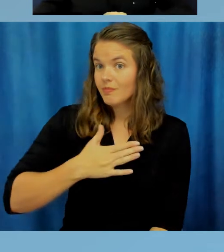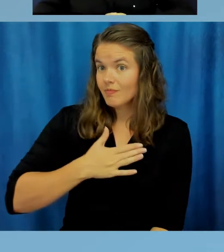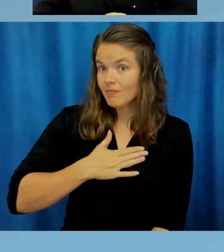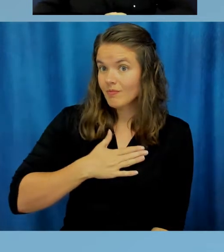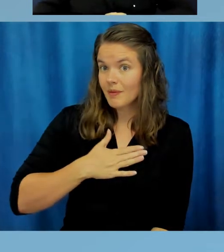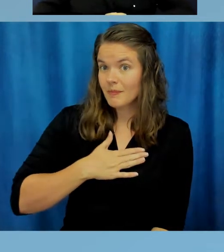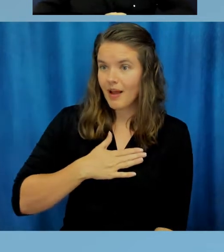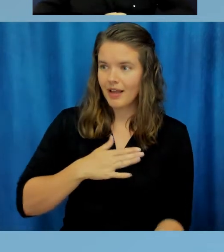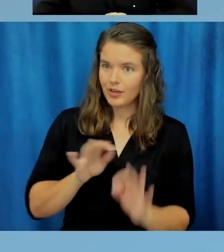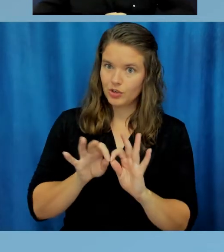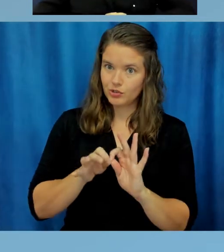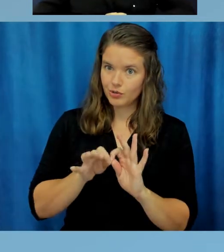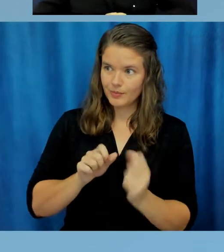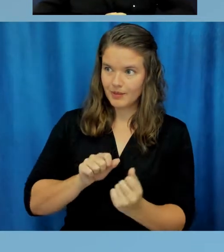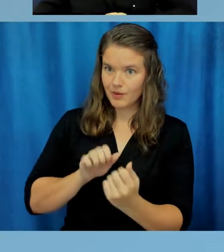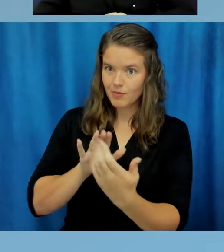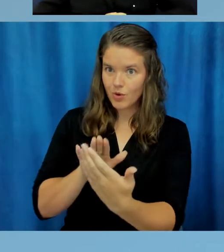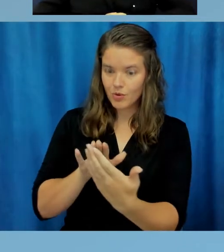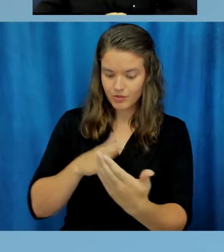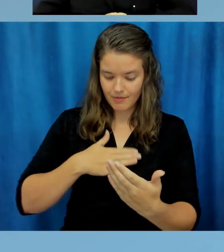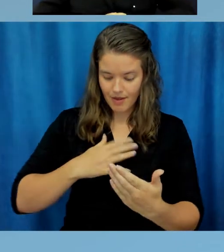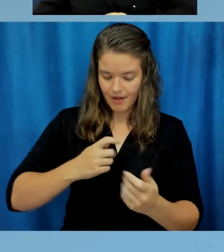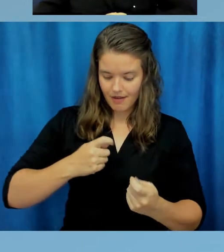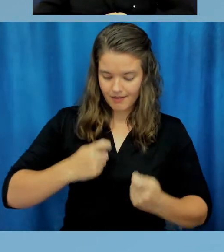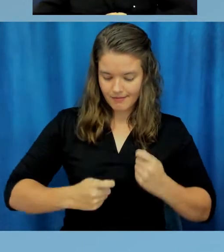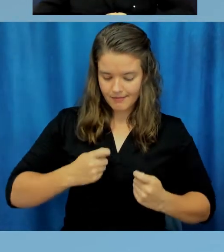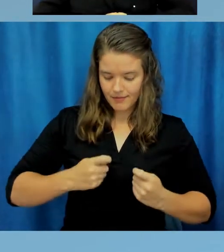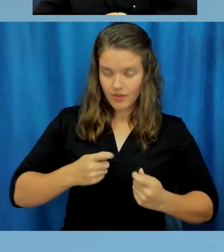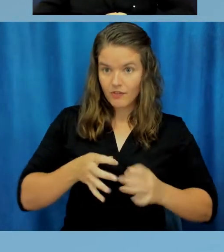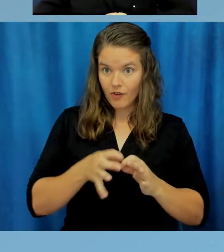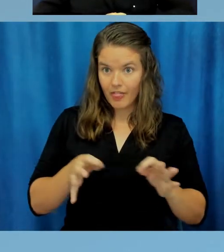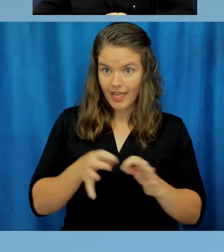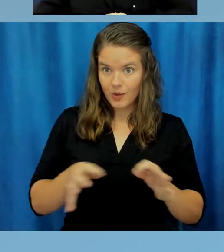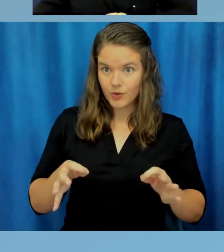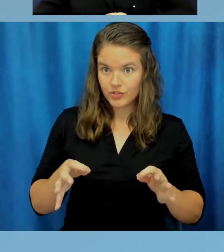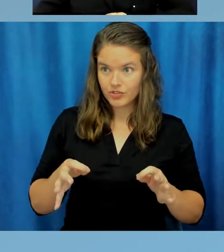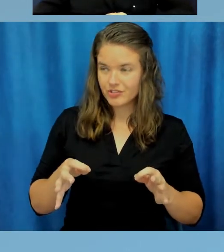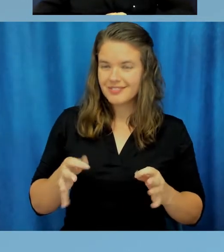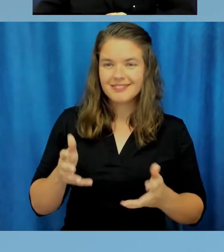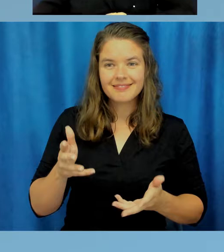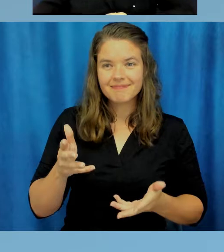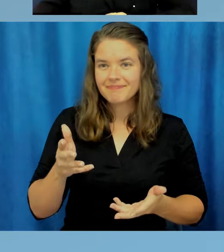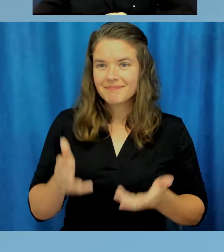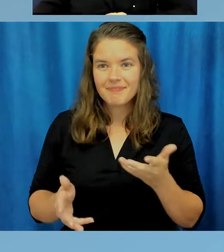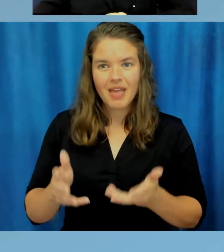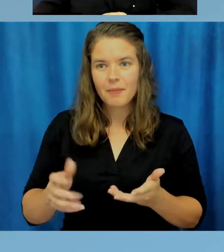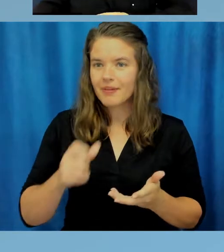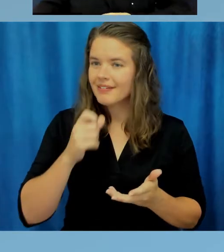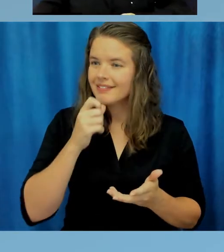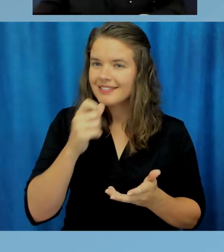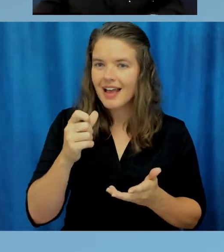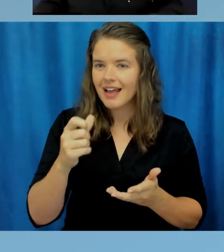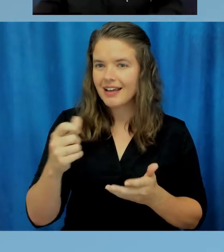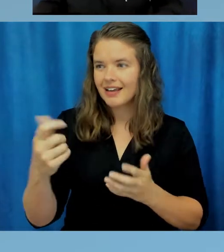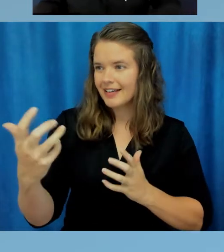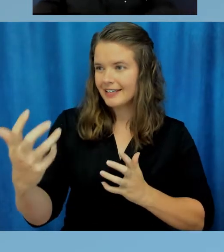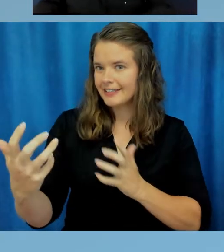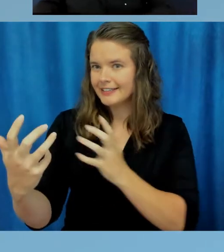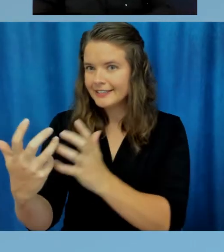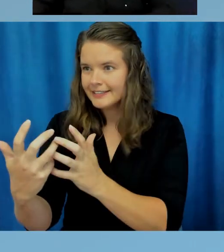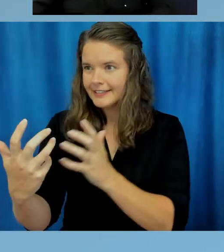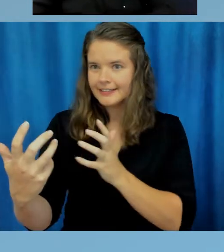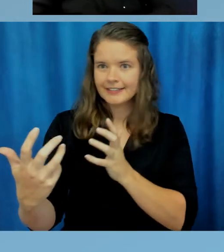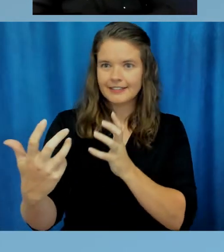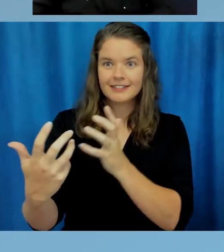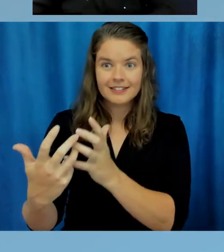My interpreting approach or language use and modification may not necessarily be the same for each